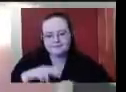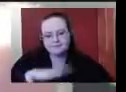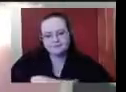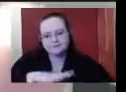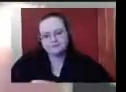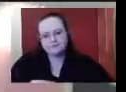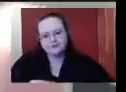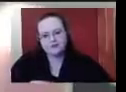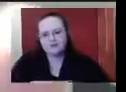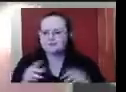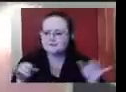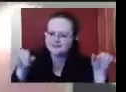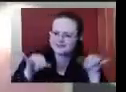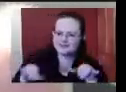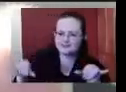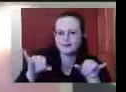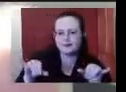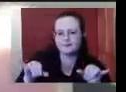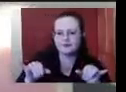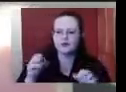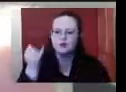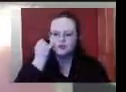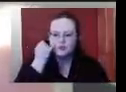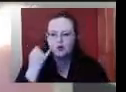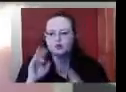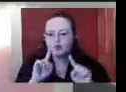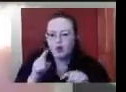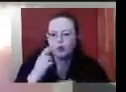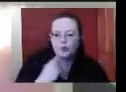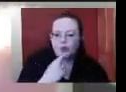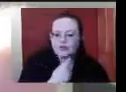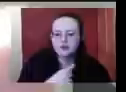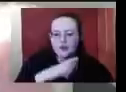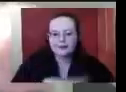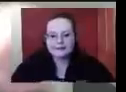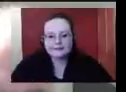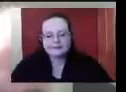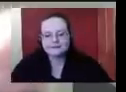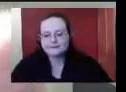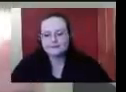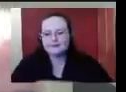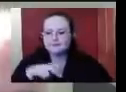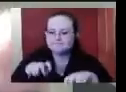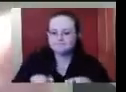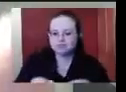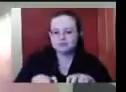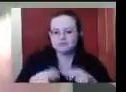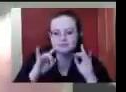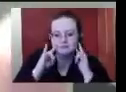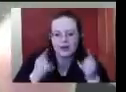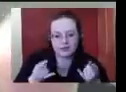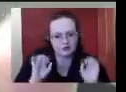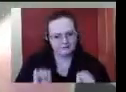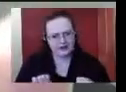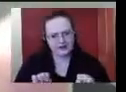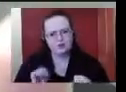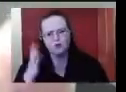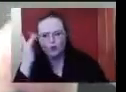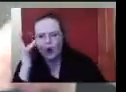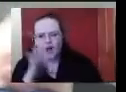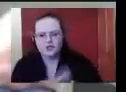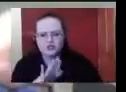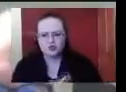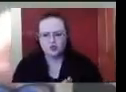for indoor dining and office workplaces. What's the science behind the different rules for students?